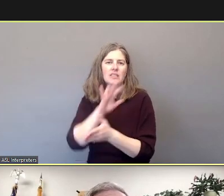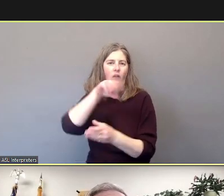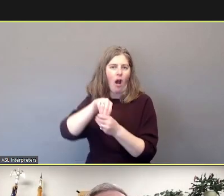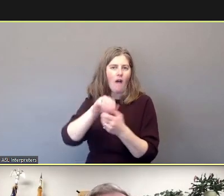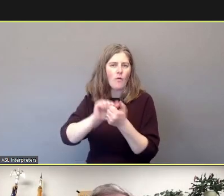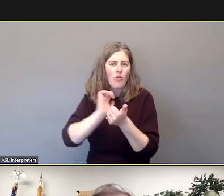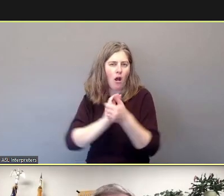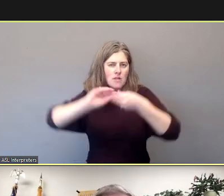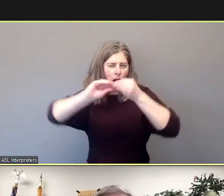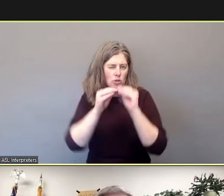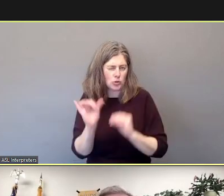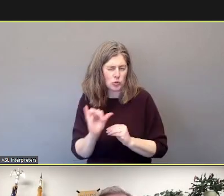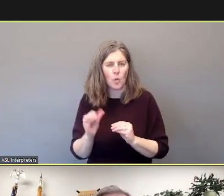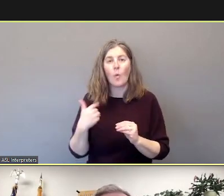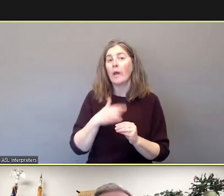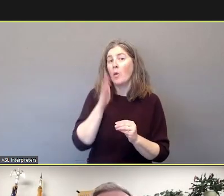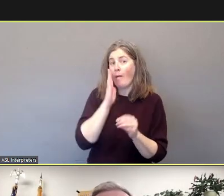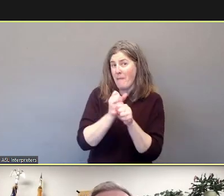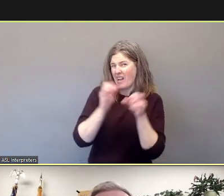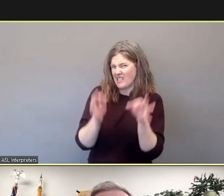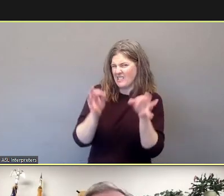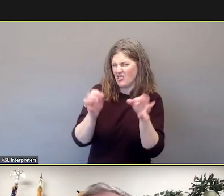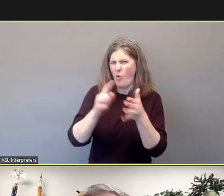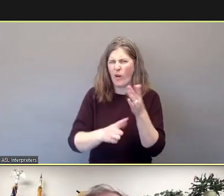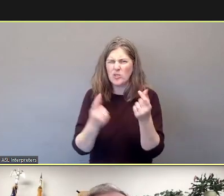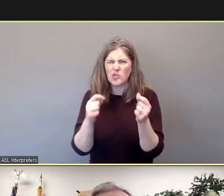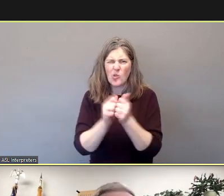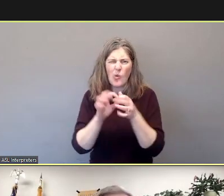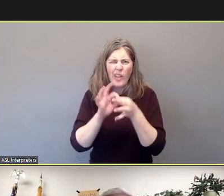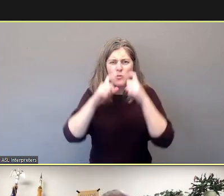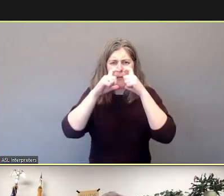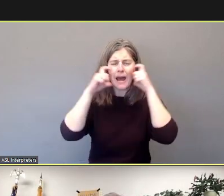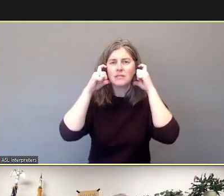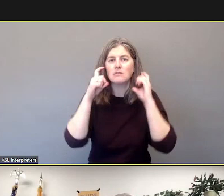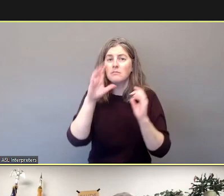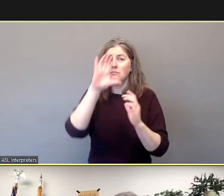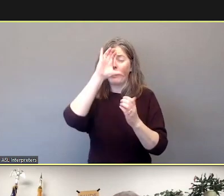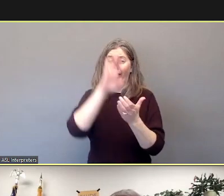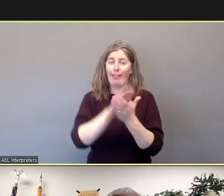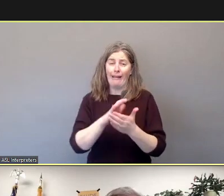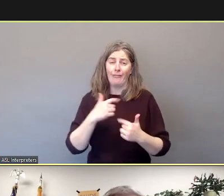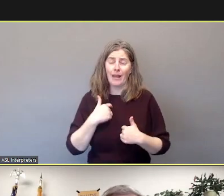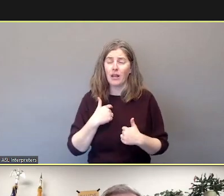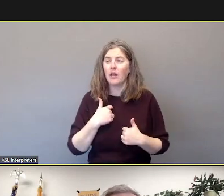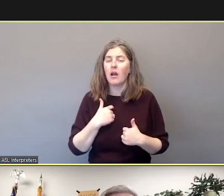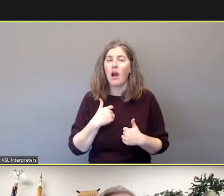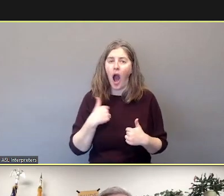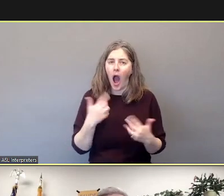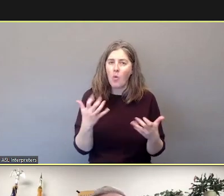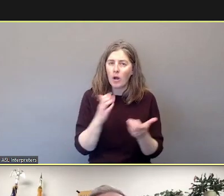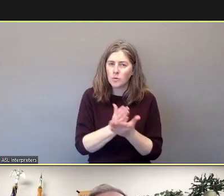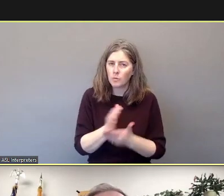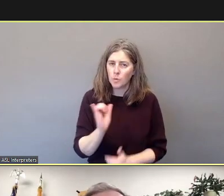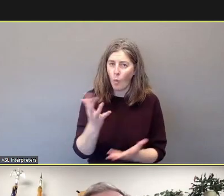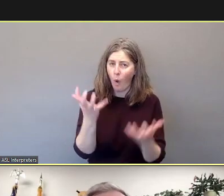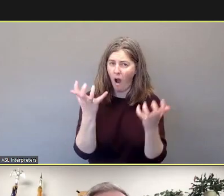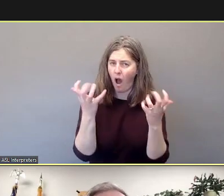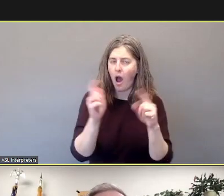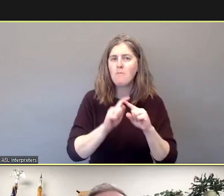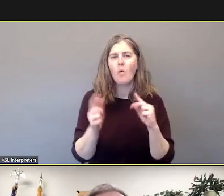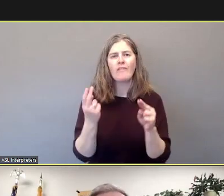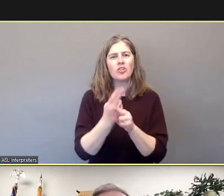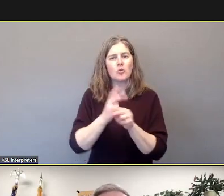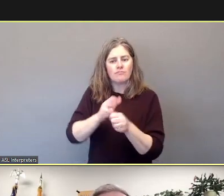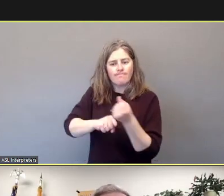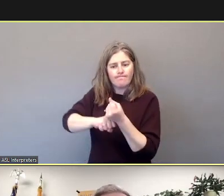So we will make decisions about the mask mandate. Believe me, nobody wants to end it more than I do, but we have to use the science and